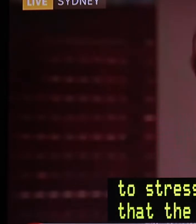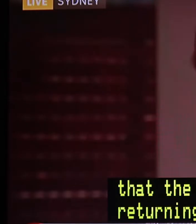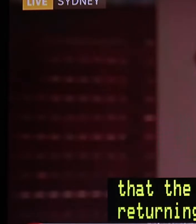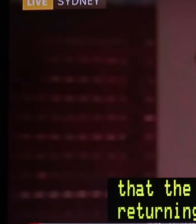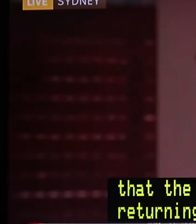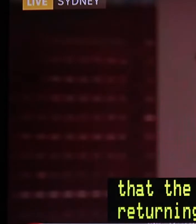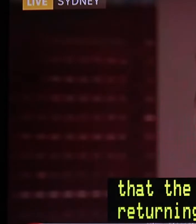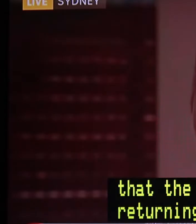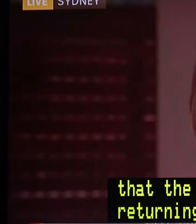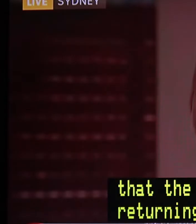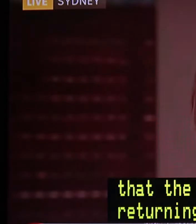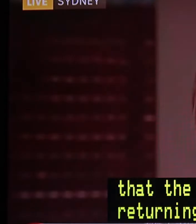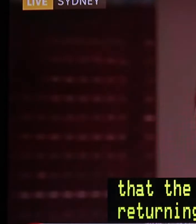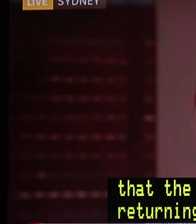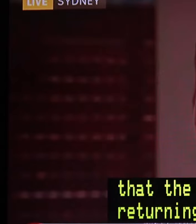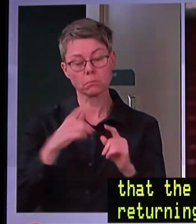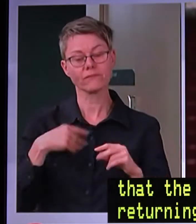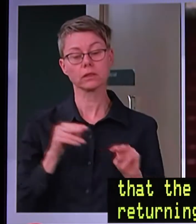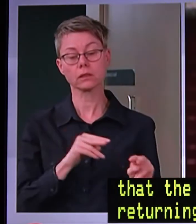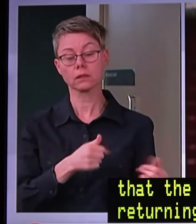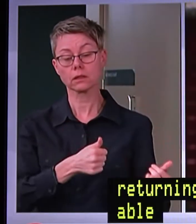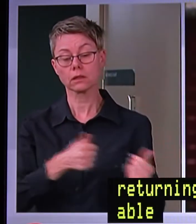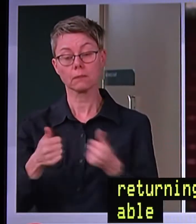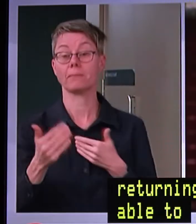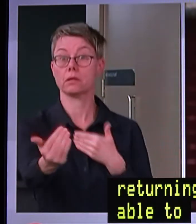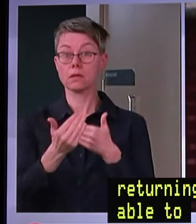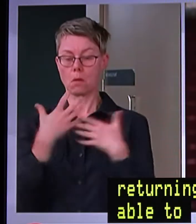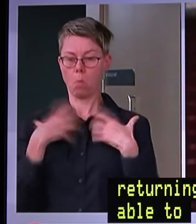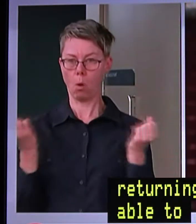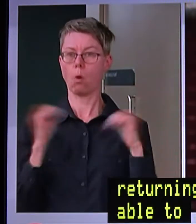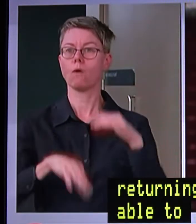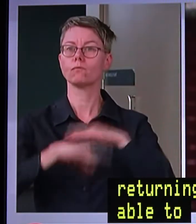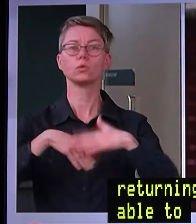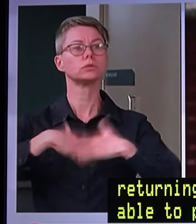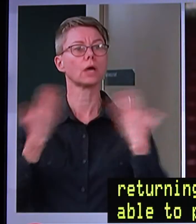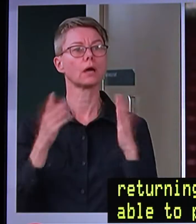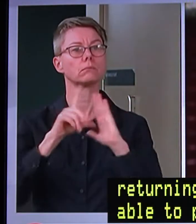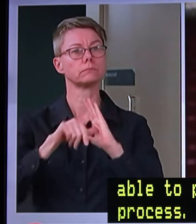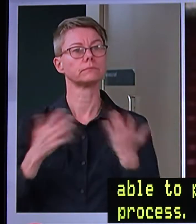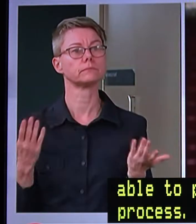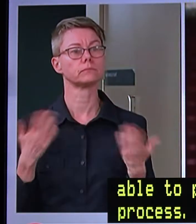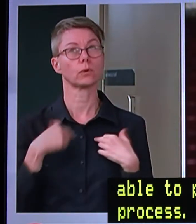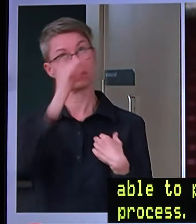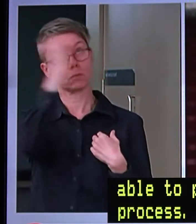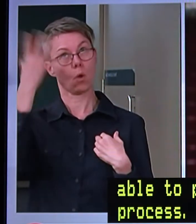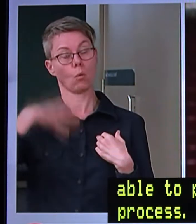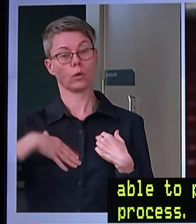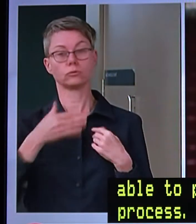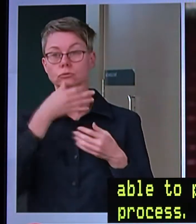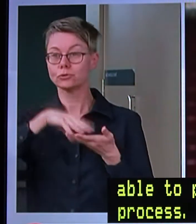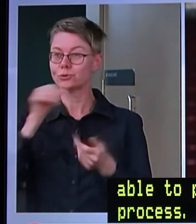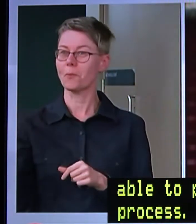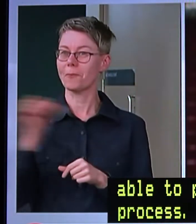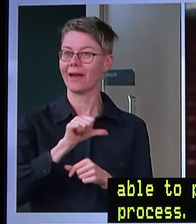truncate the process, to have full-time student attendance face-to-face quicker than we anticipated. That is our goal, that is our mission. But